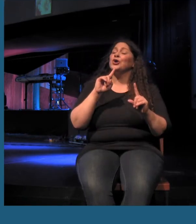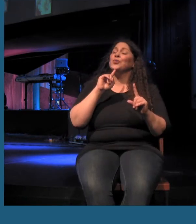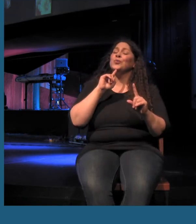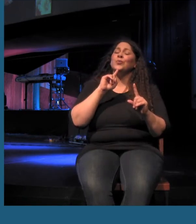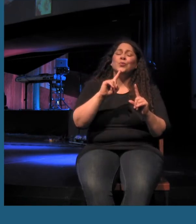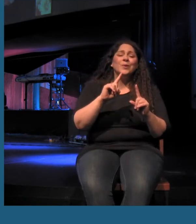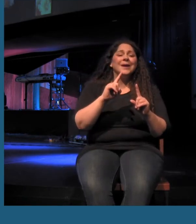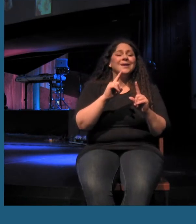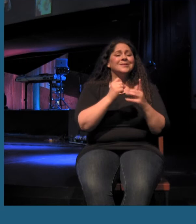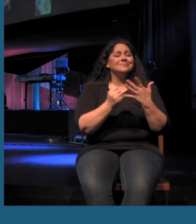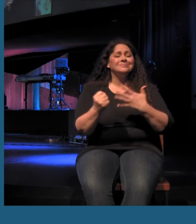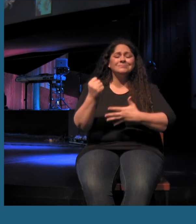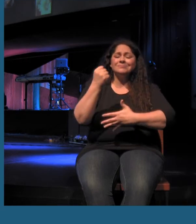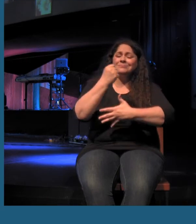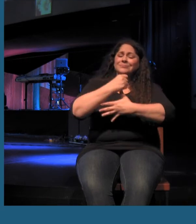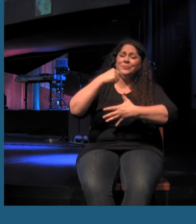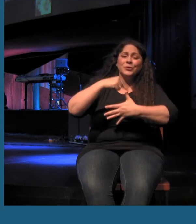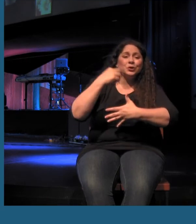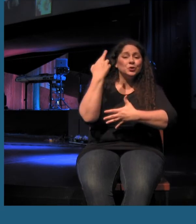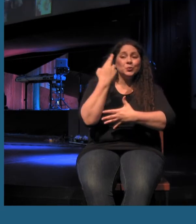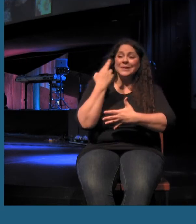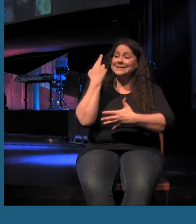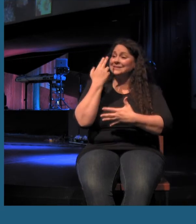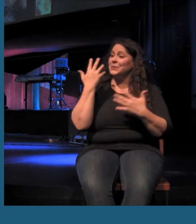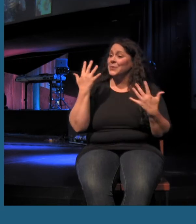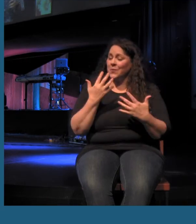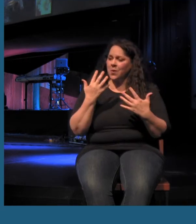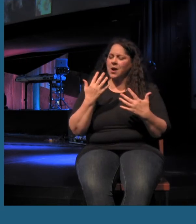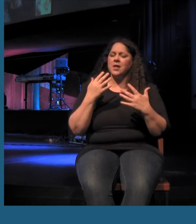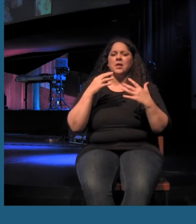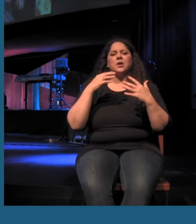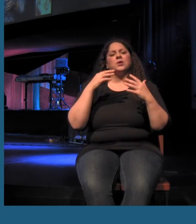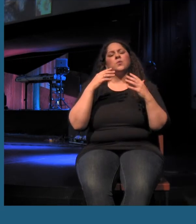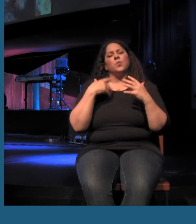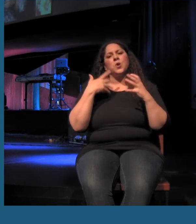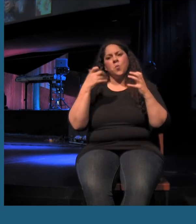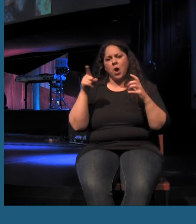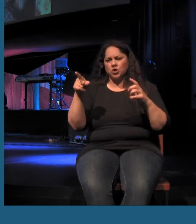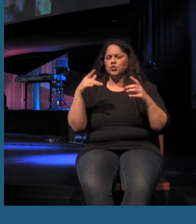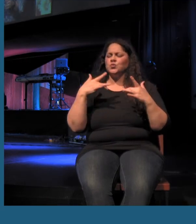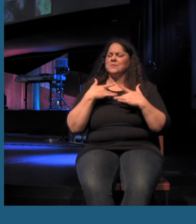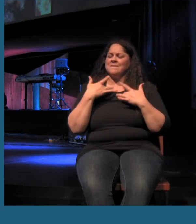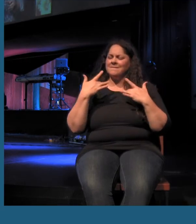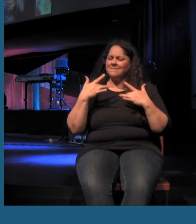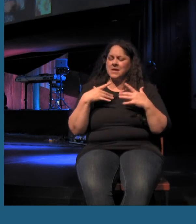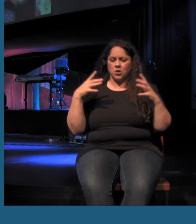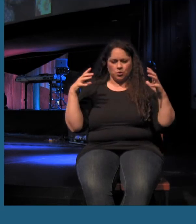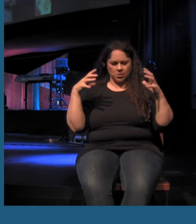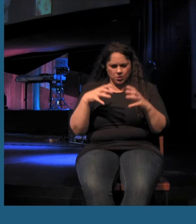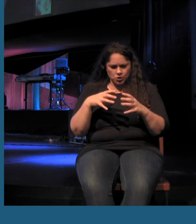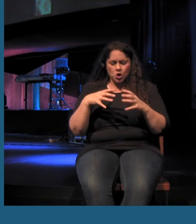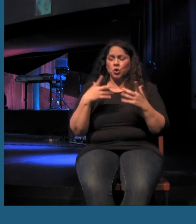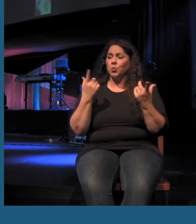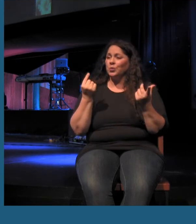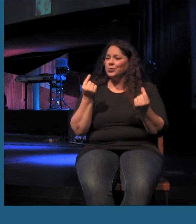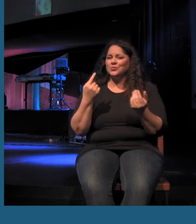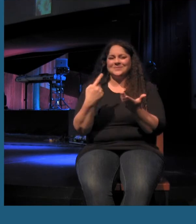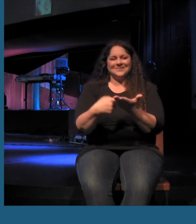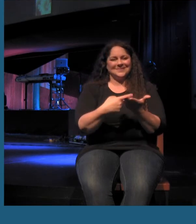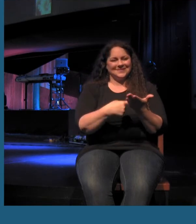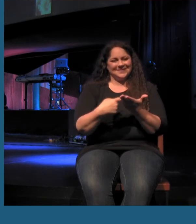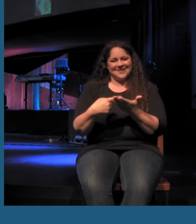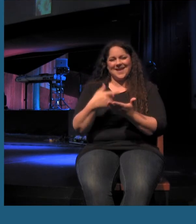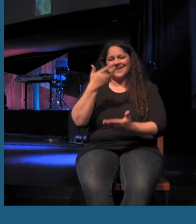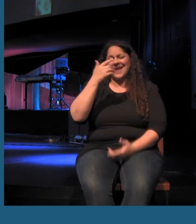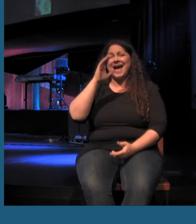primary reason we do groups here is so that you have a place where you are discussing God's word. You're taking God's